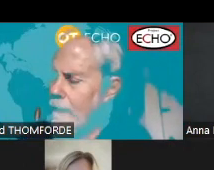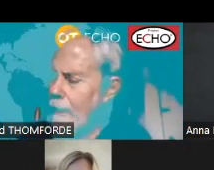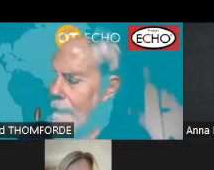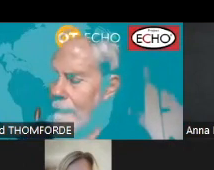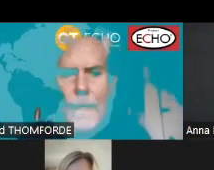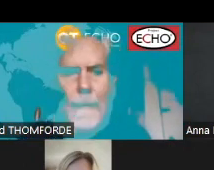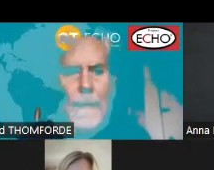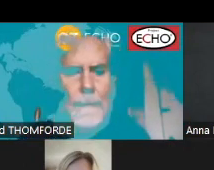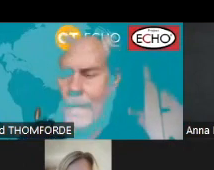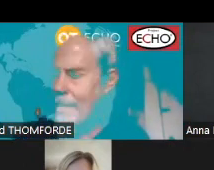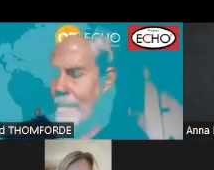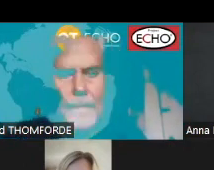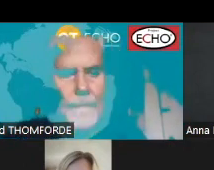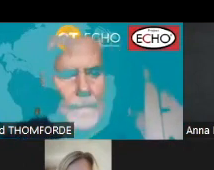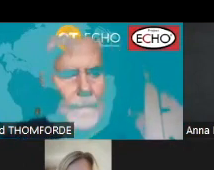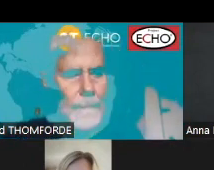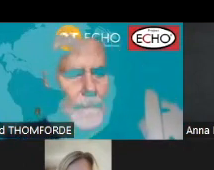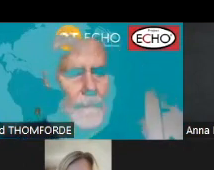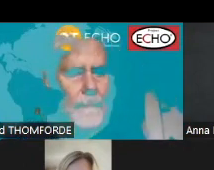Oh, you're on mute, David.